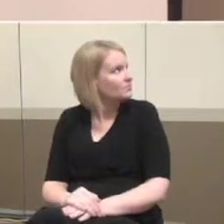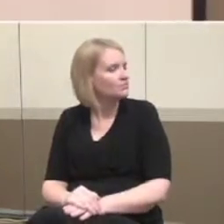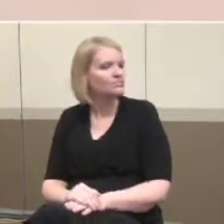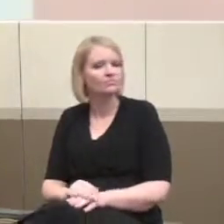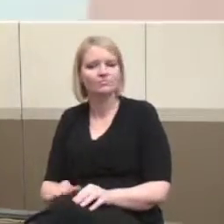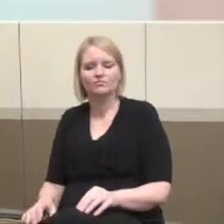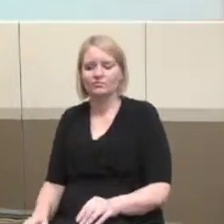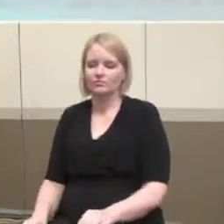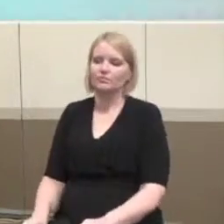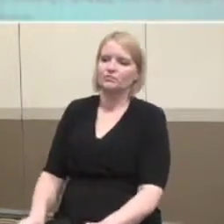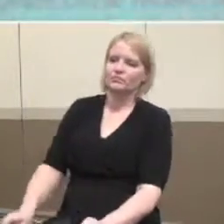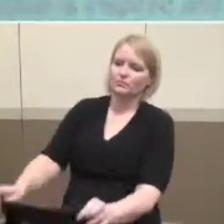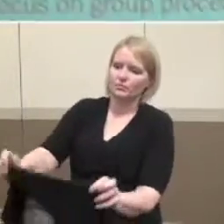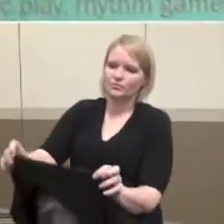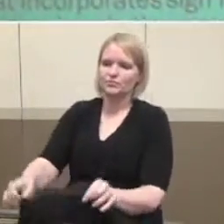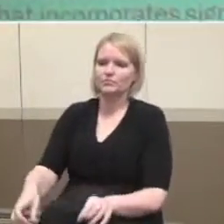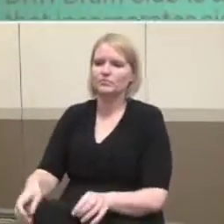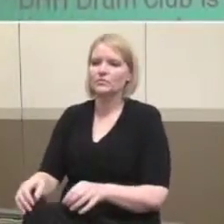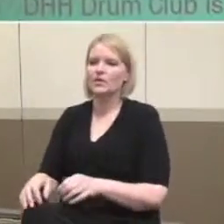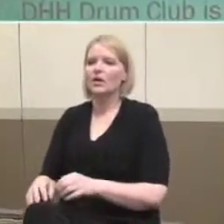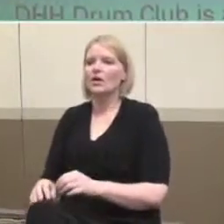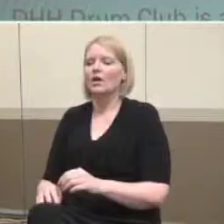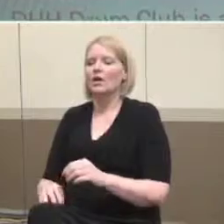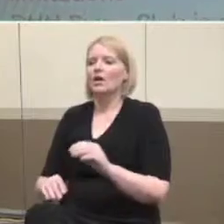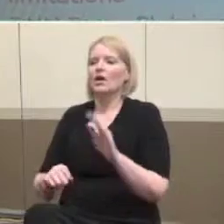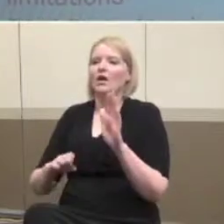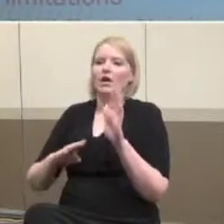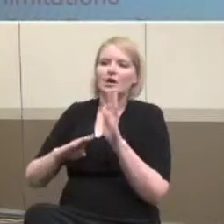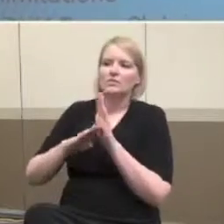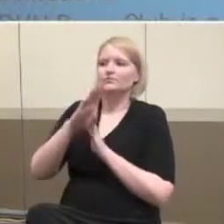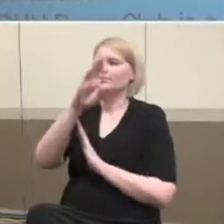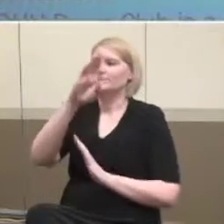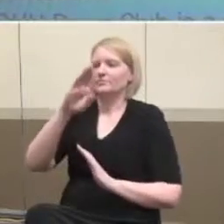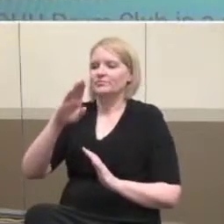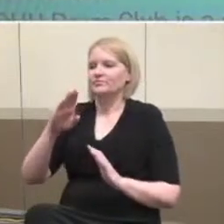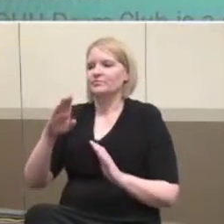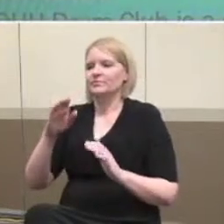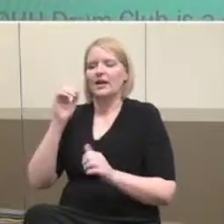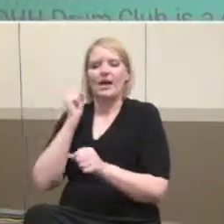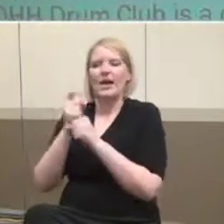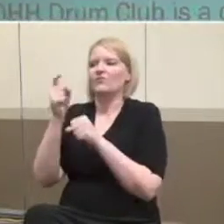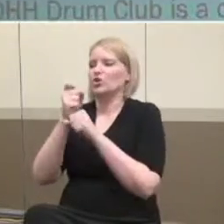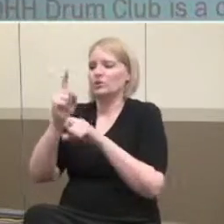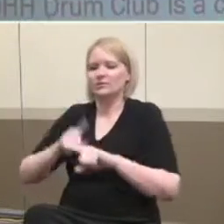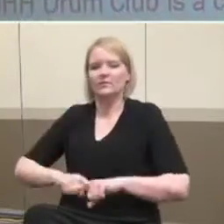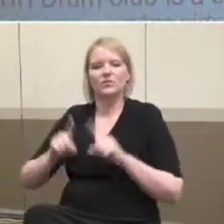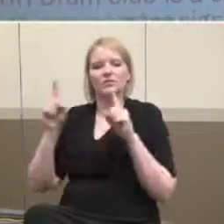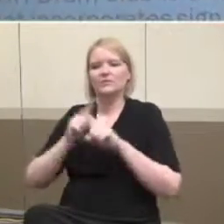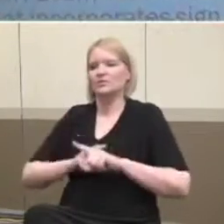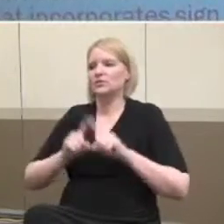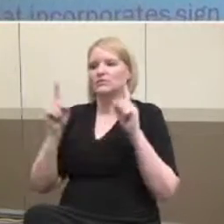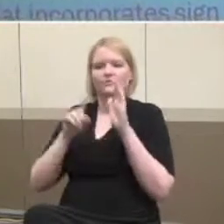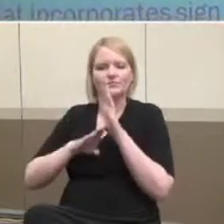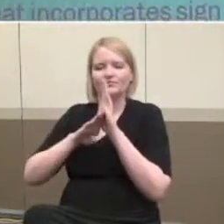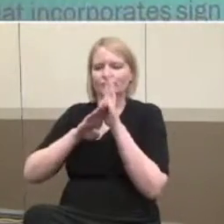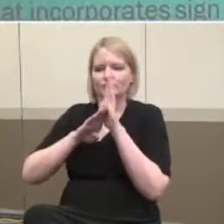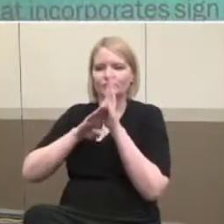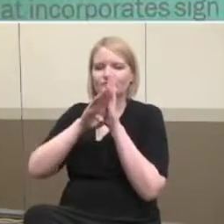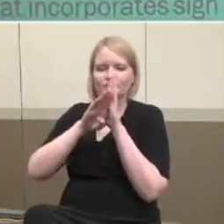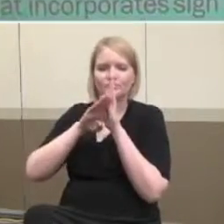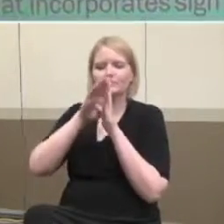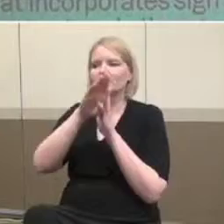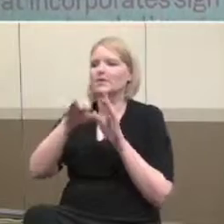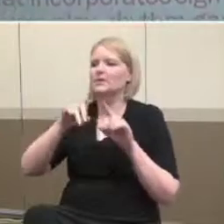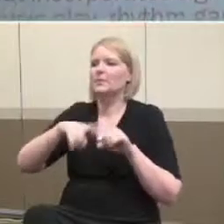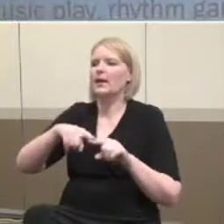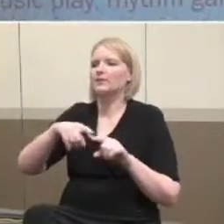So how has it evolved? It has evolved. And every year it's different, and it's continuing to be different from year to year, really based